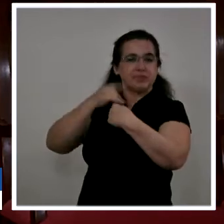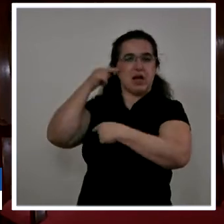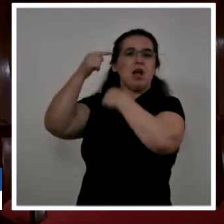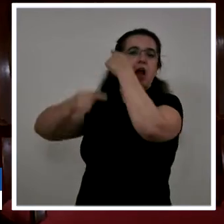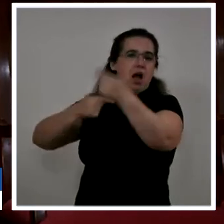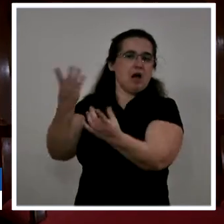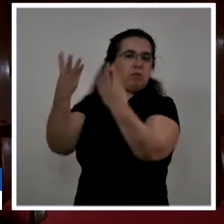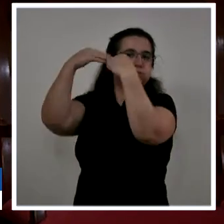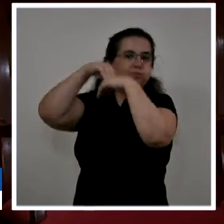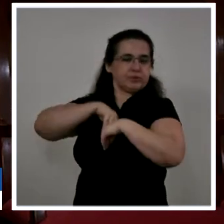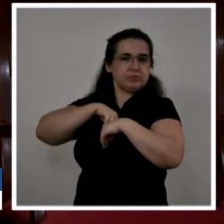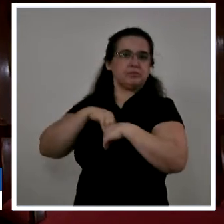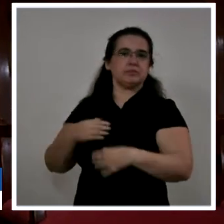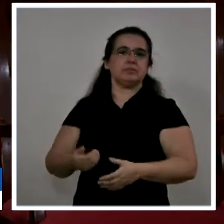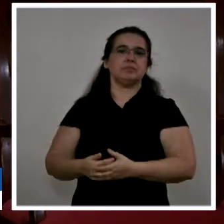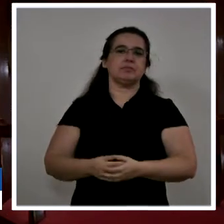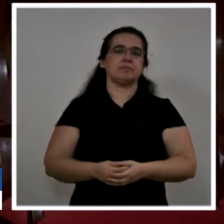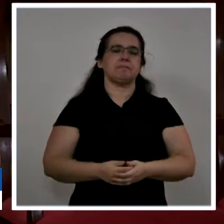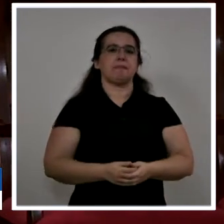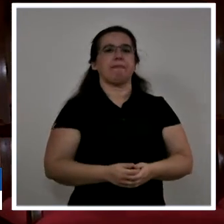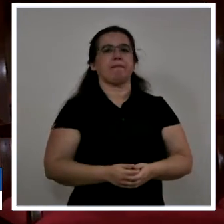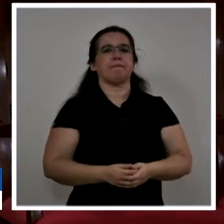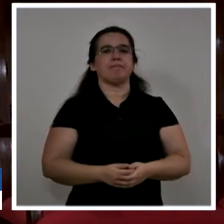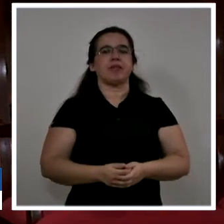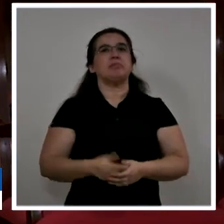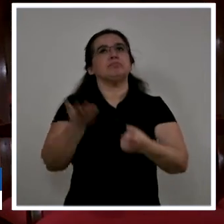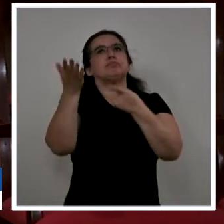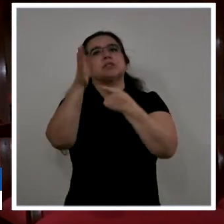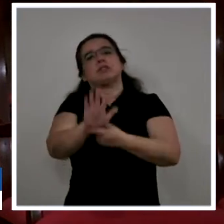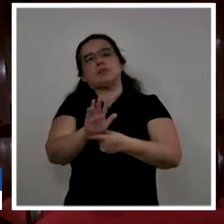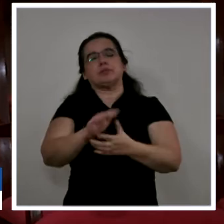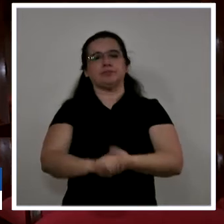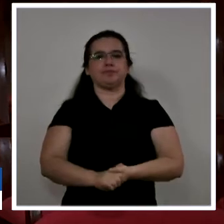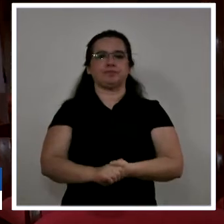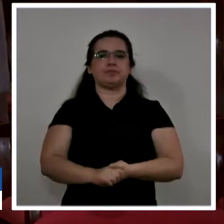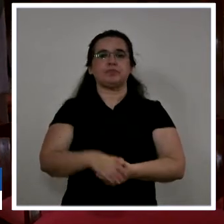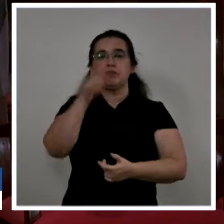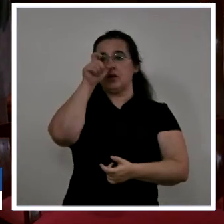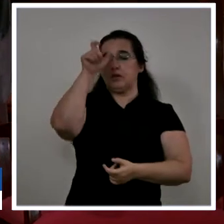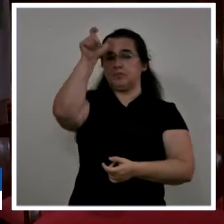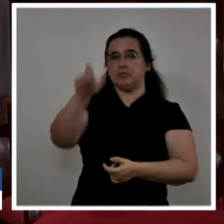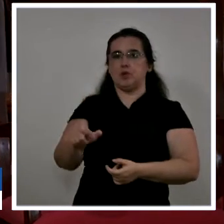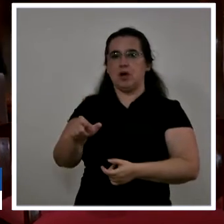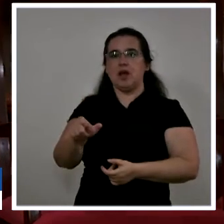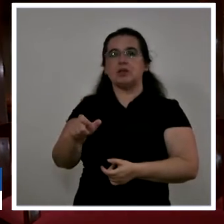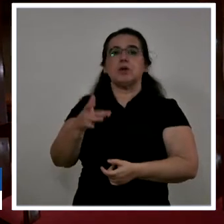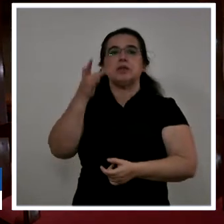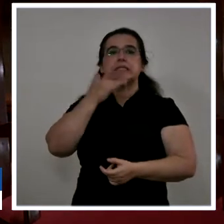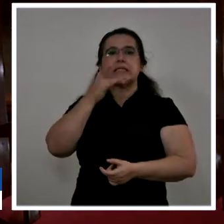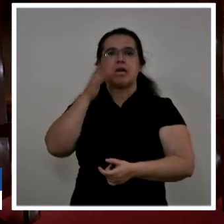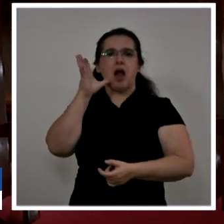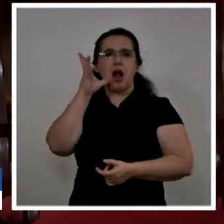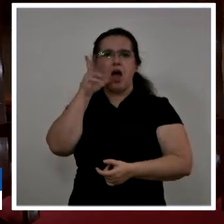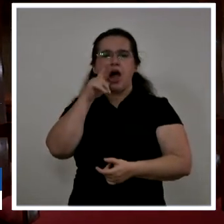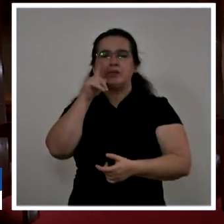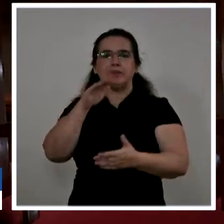hereditariedade. A quick temper, transmitted. Por exemplo, uma pessoa com um sangue quente transmite isso.